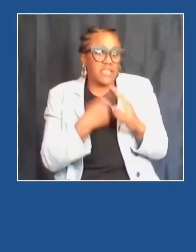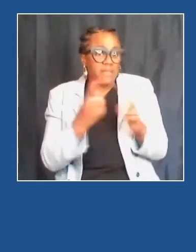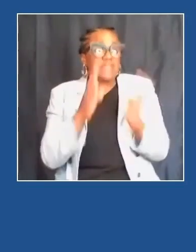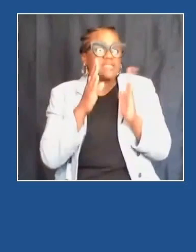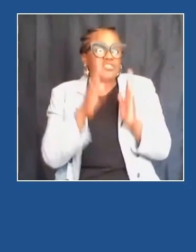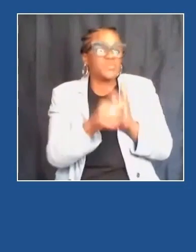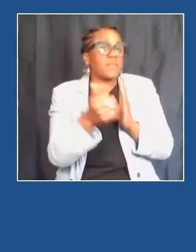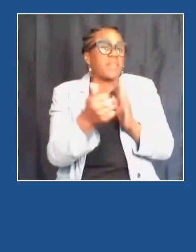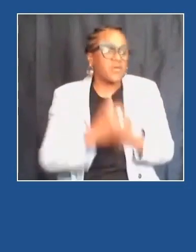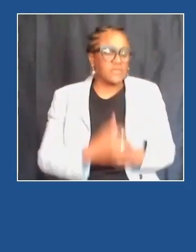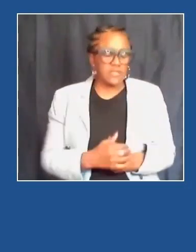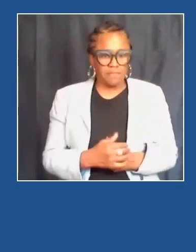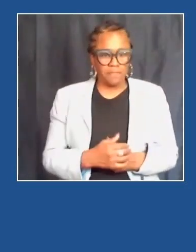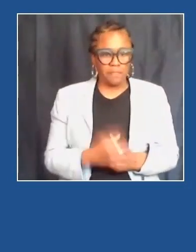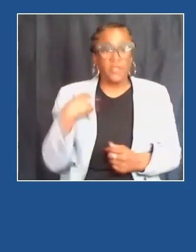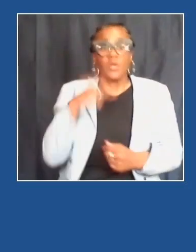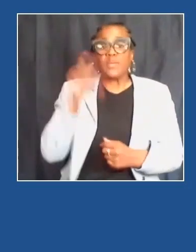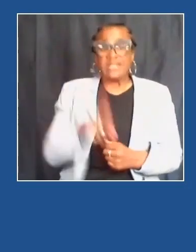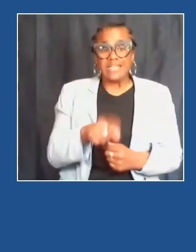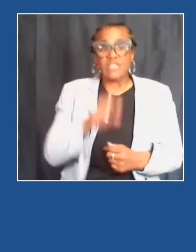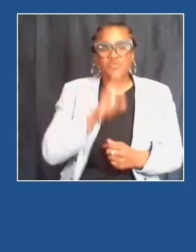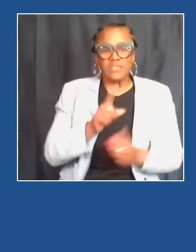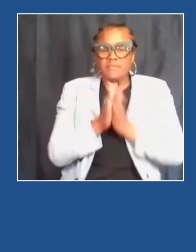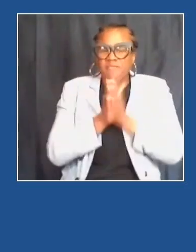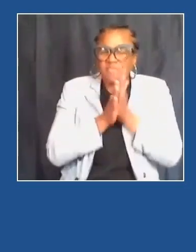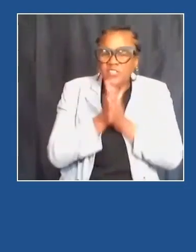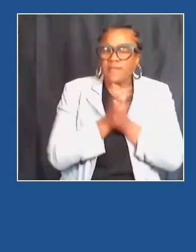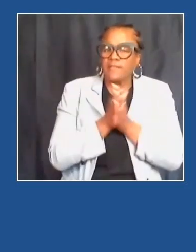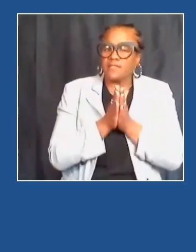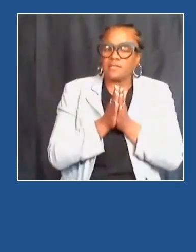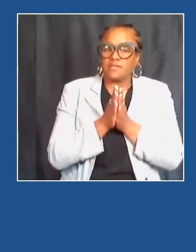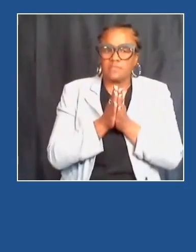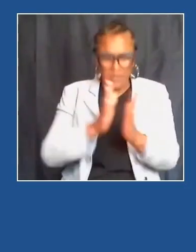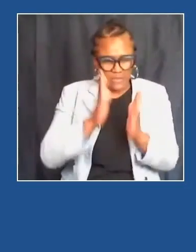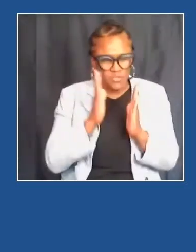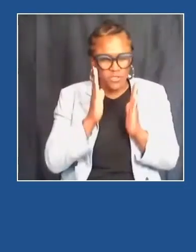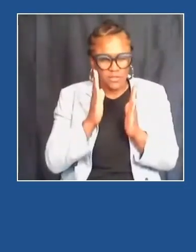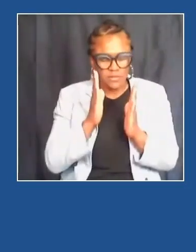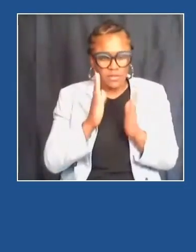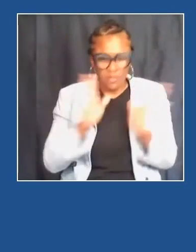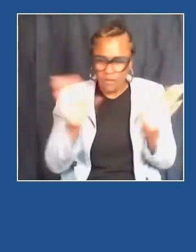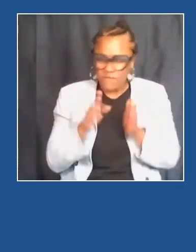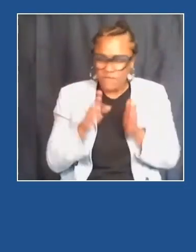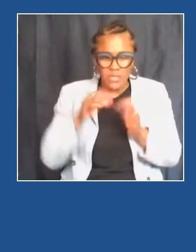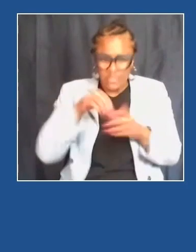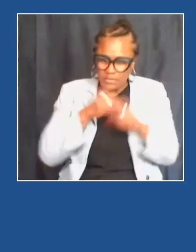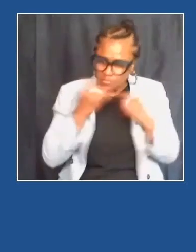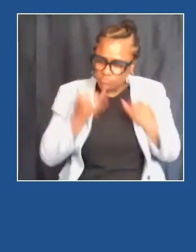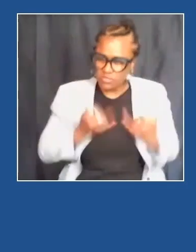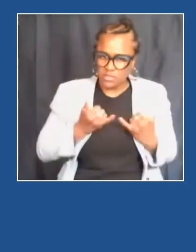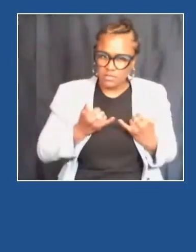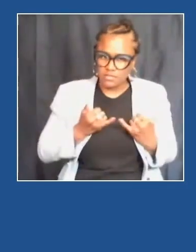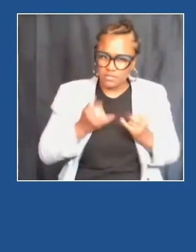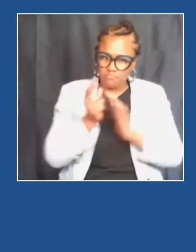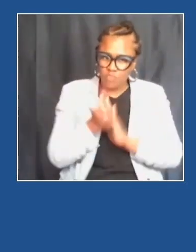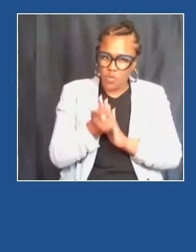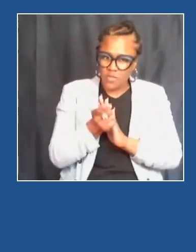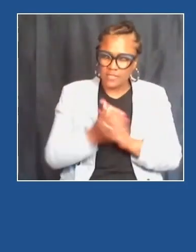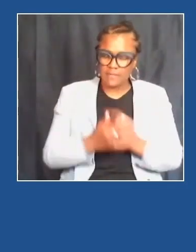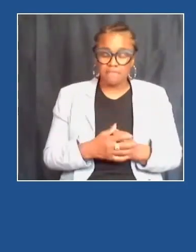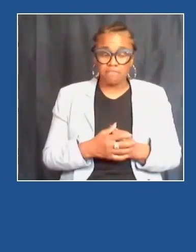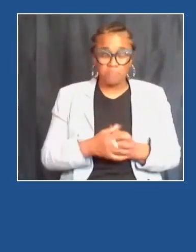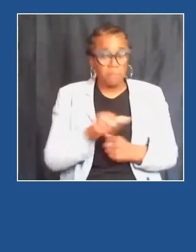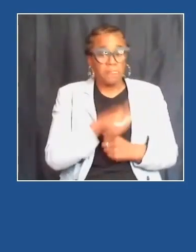else. We need to be vigilant about our attention and keep it in the present moment. Another way we